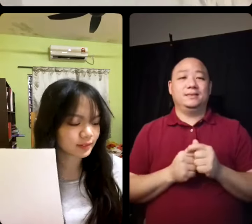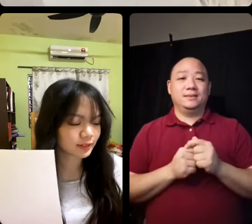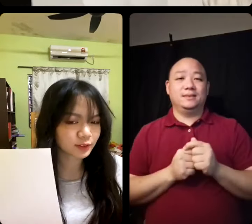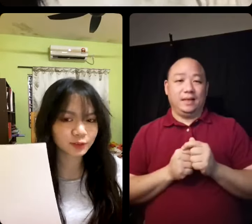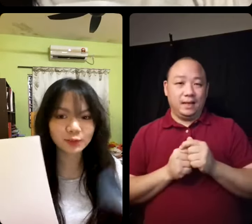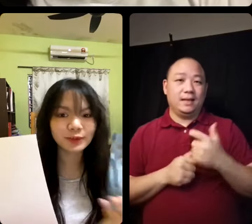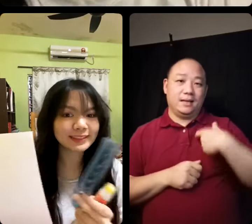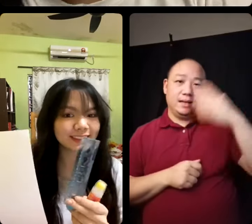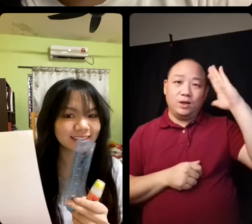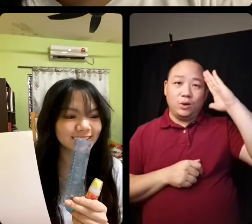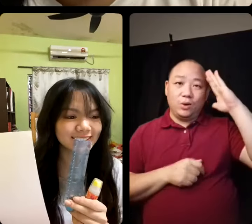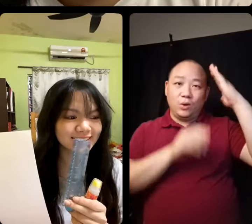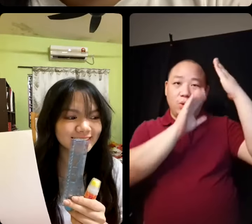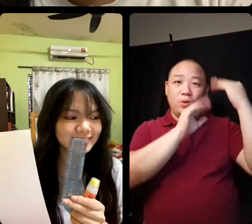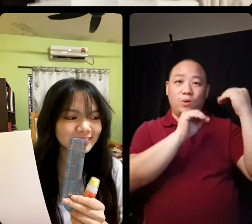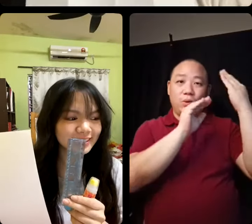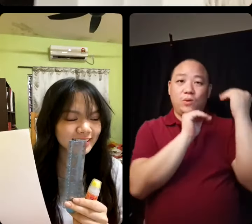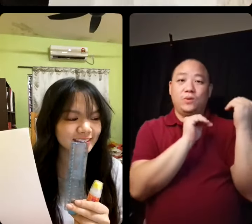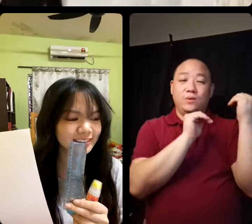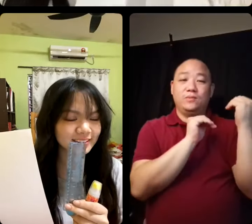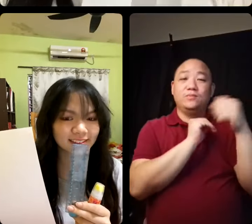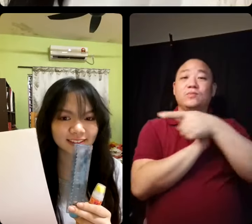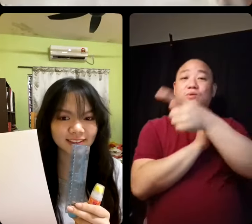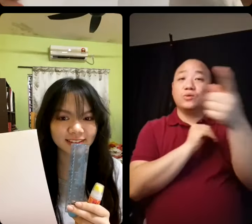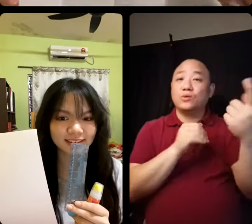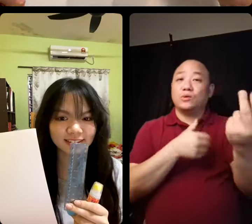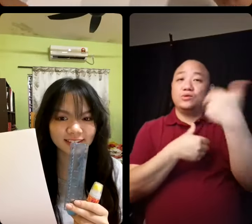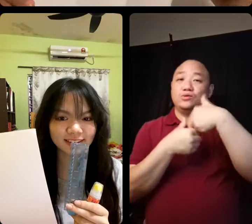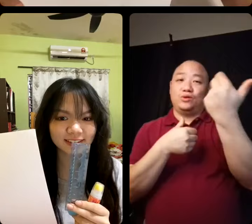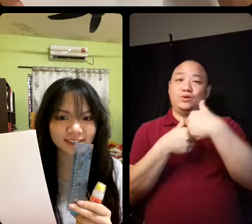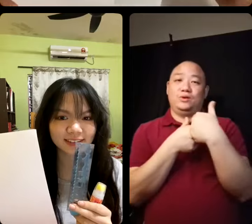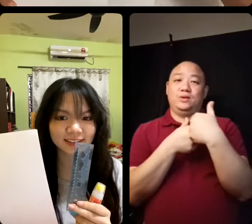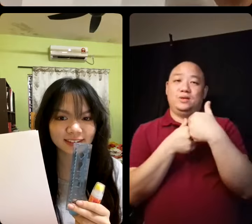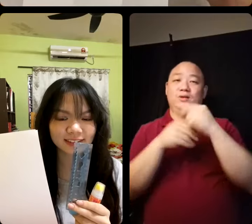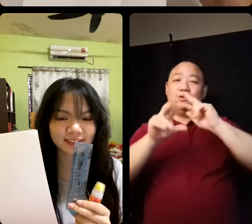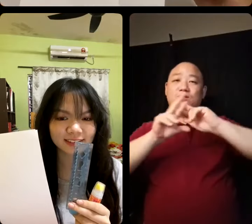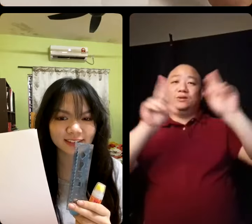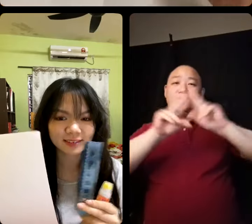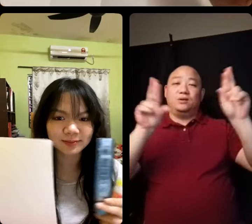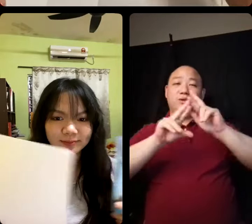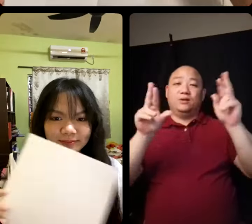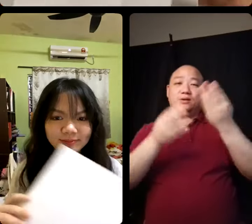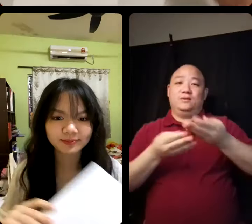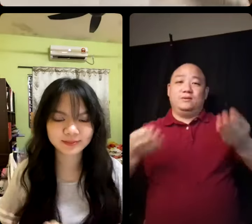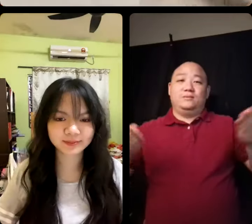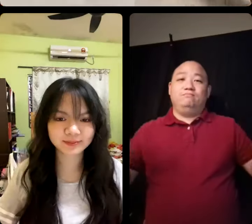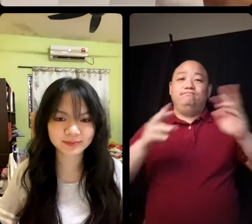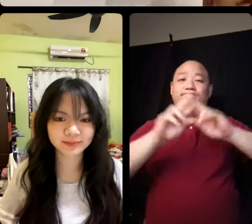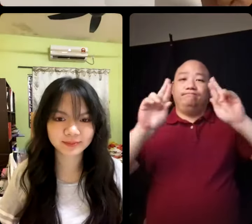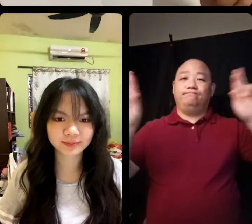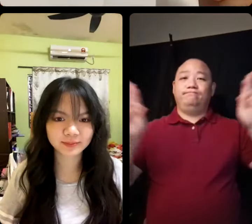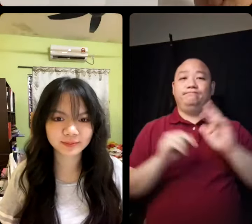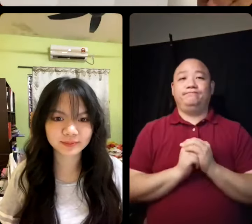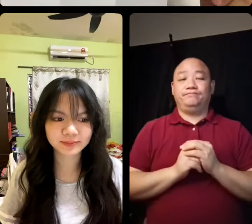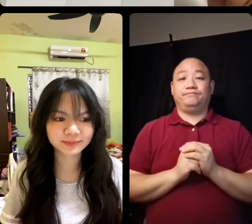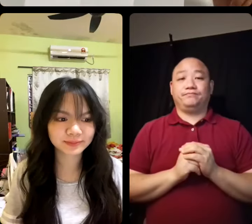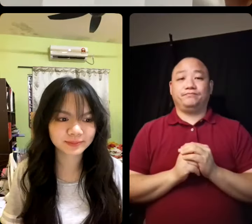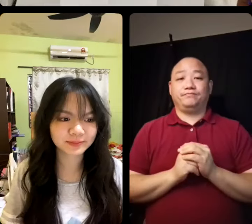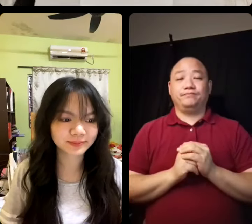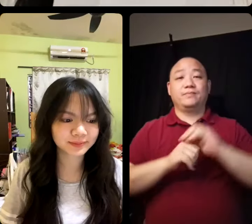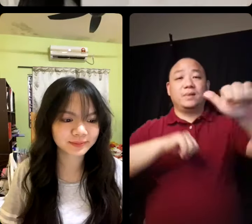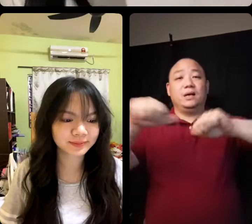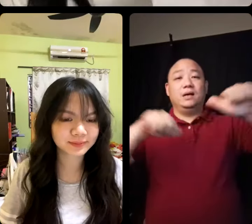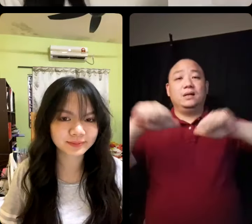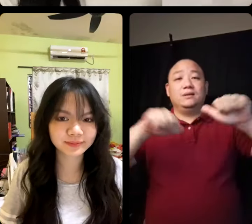Okay, so hello for those who just joined us. Yes, get these few materials together. We are going to start an activity together.